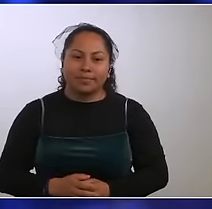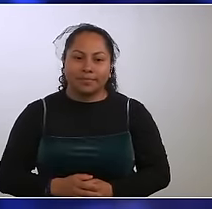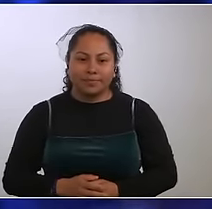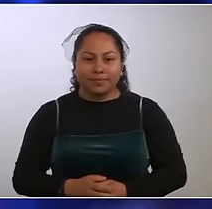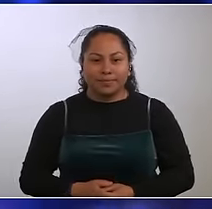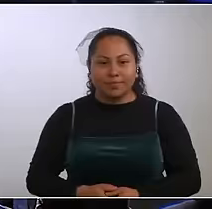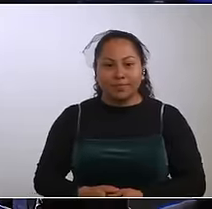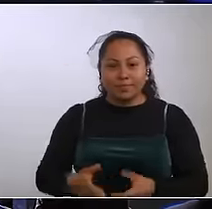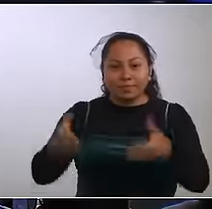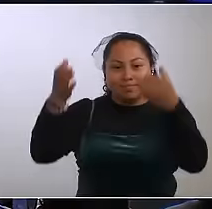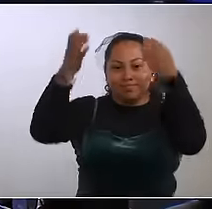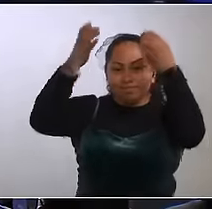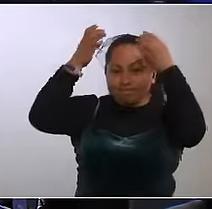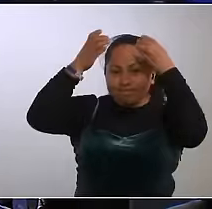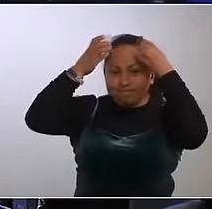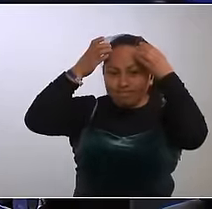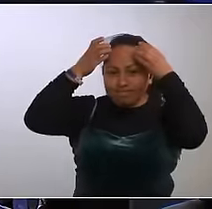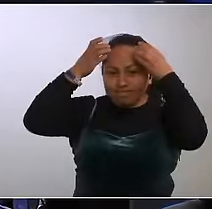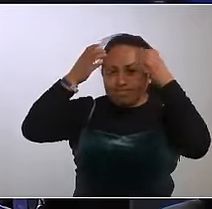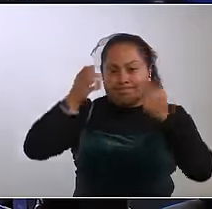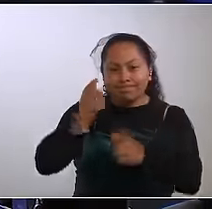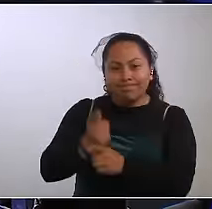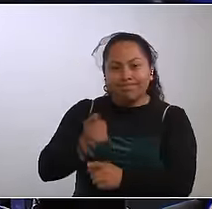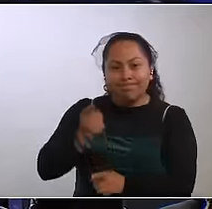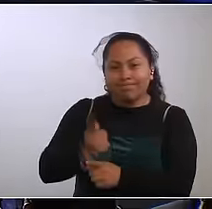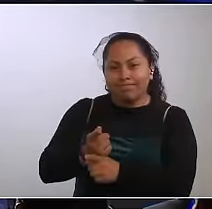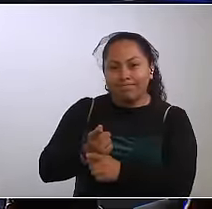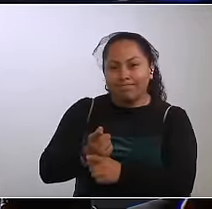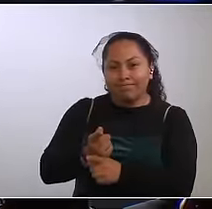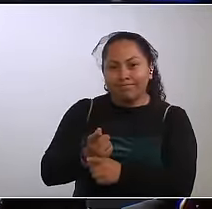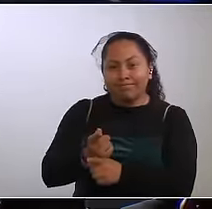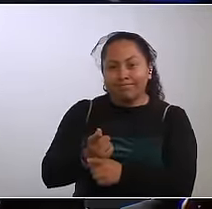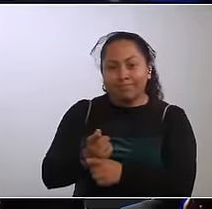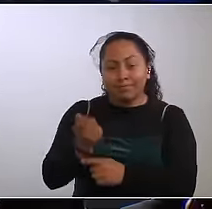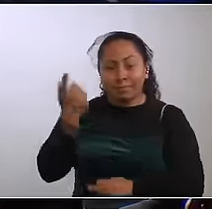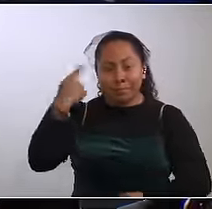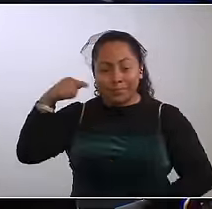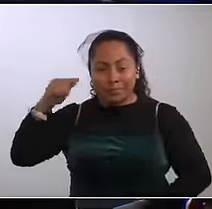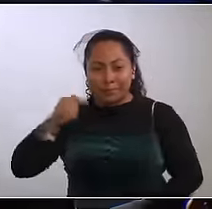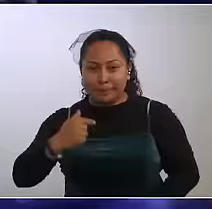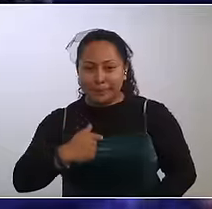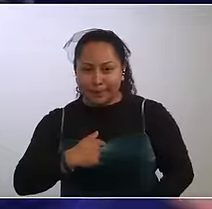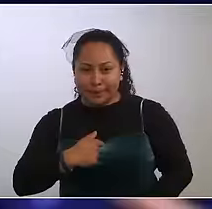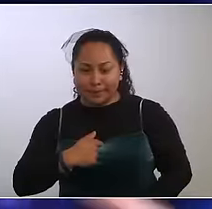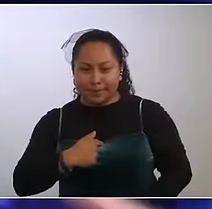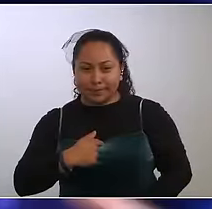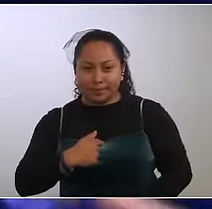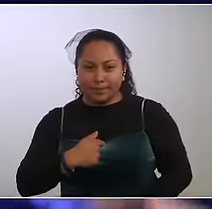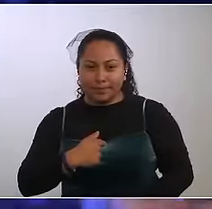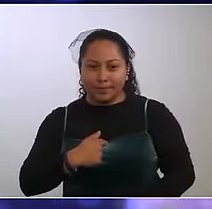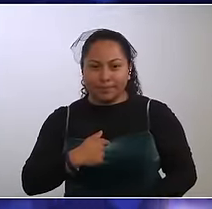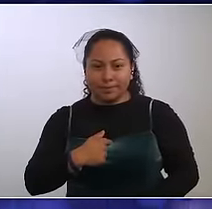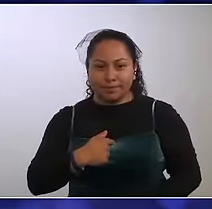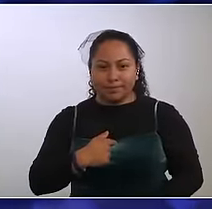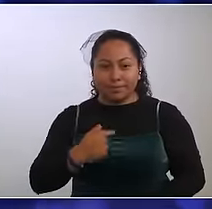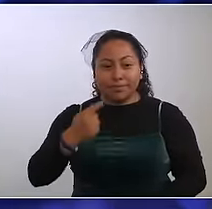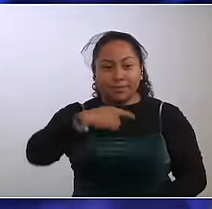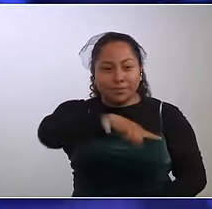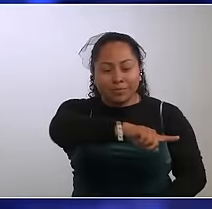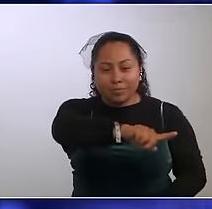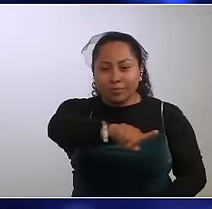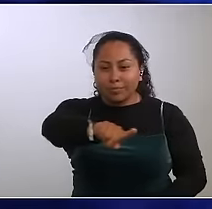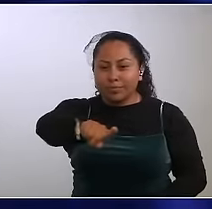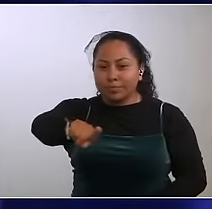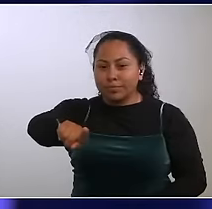crown of righteousness. Pablo dice, hay una corona de justicia. Saved for me. Hecha para mí. And unto all those y a todos aquellos